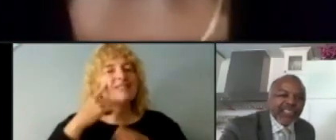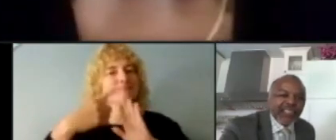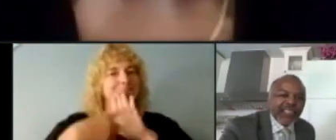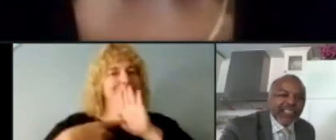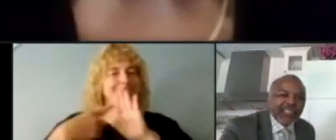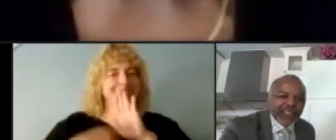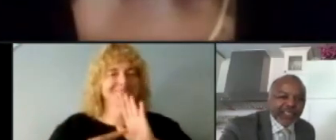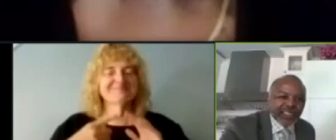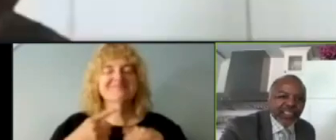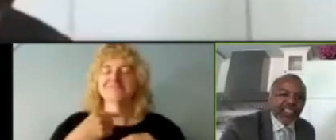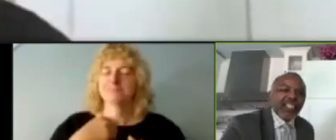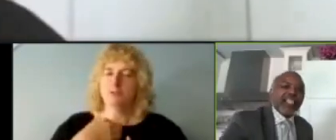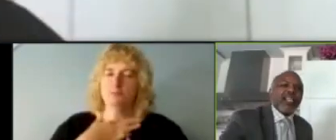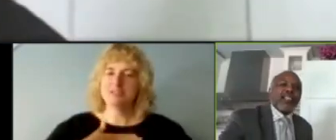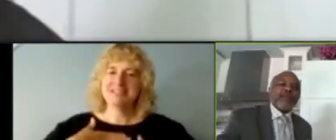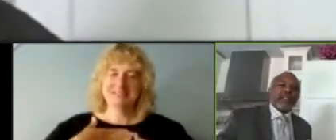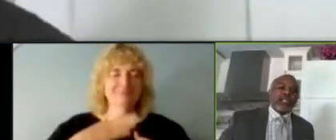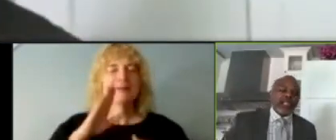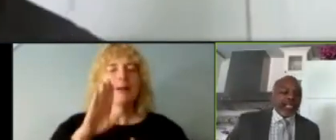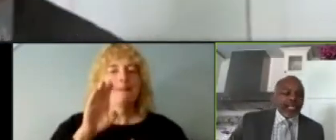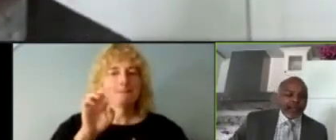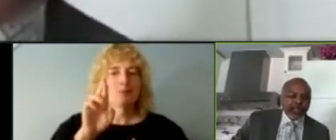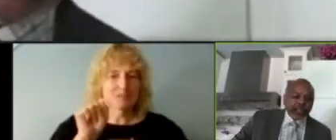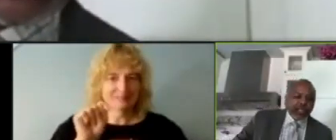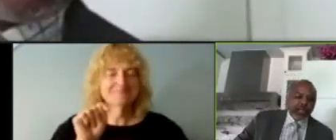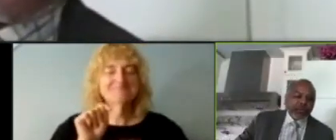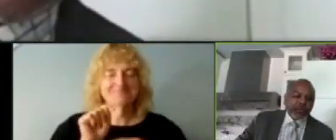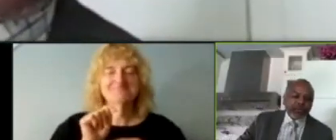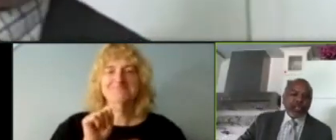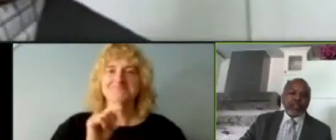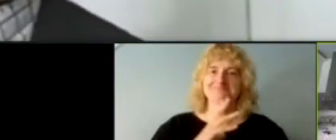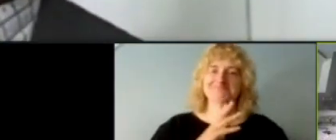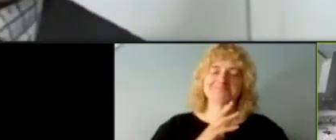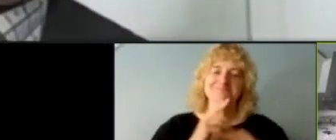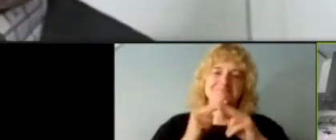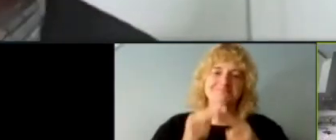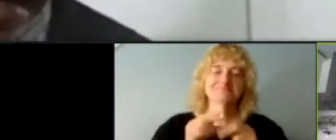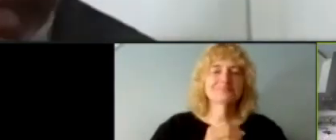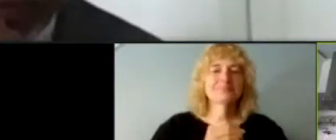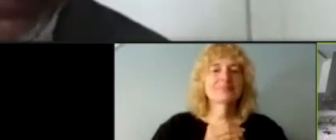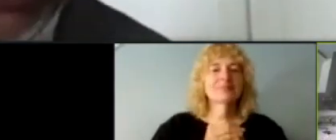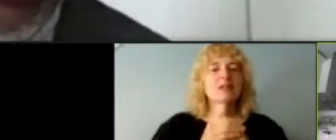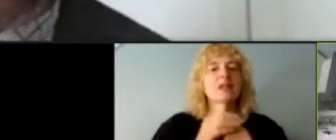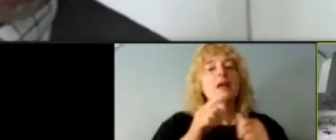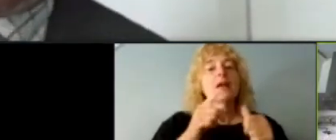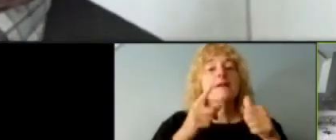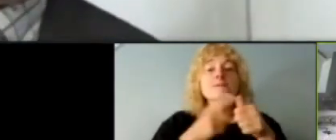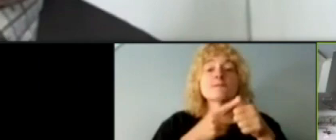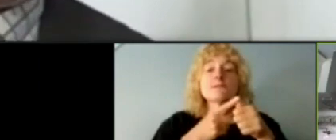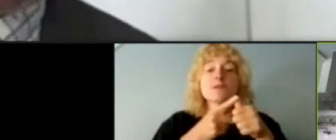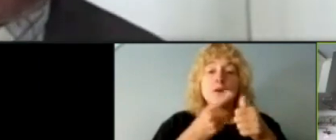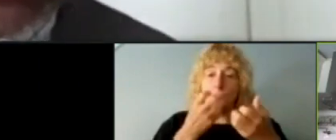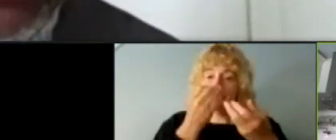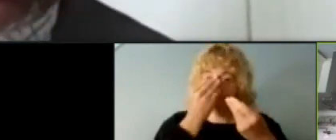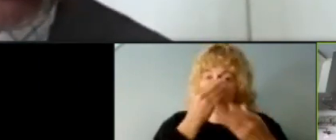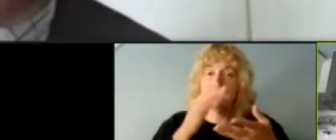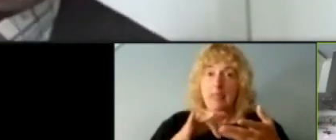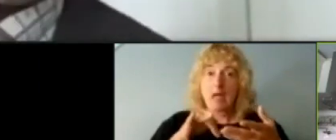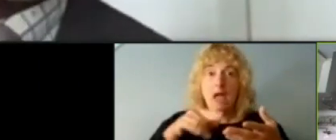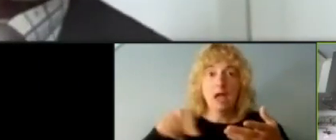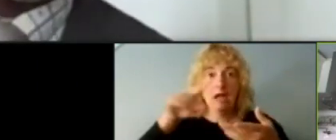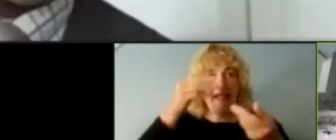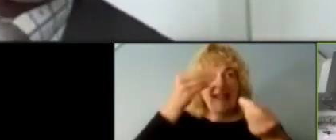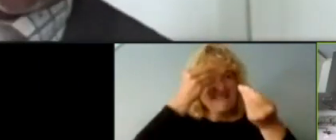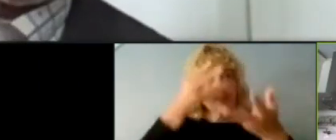is. Sure. Yeah, I'm just first of all, I just want to say that the information received thus far is